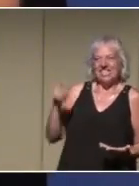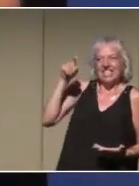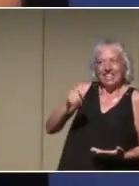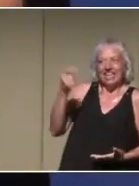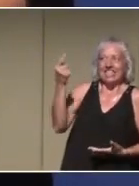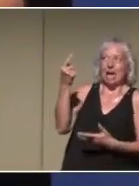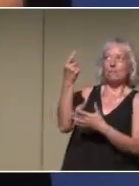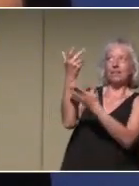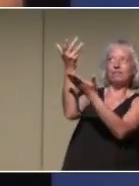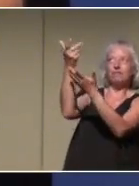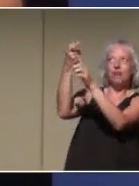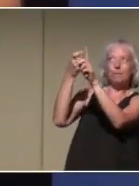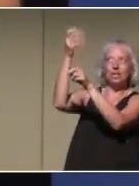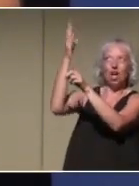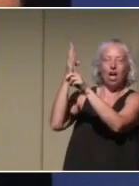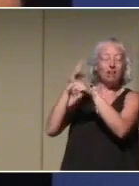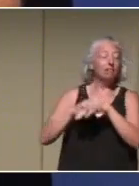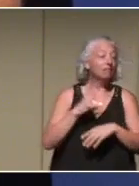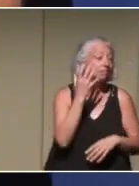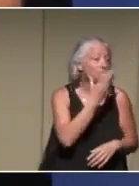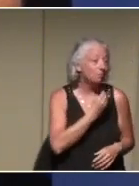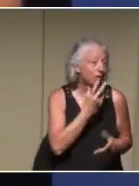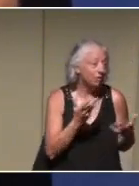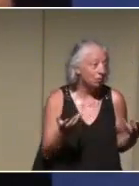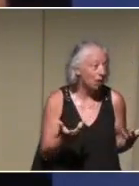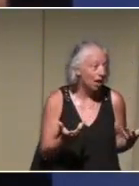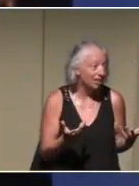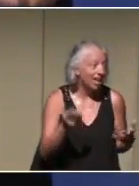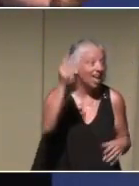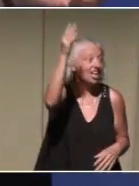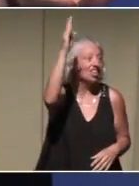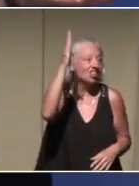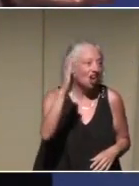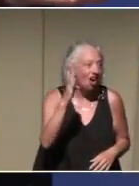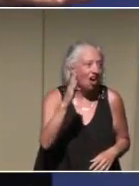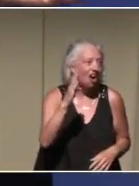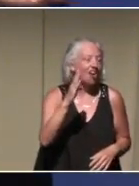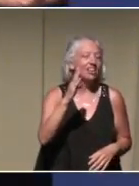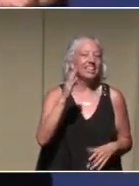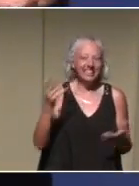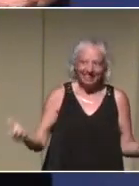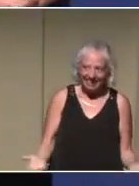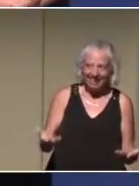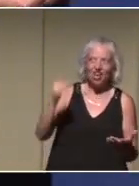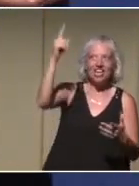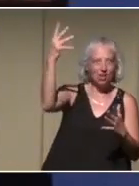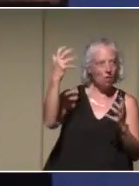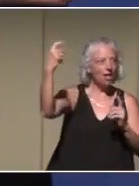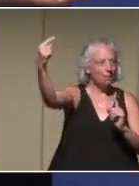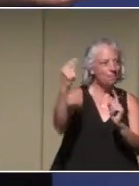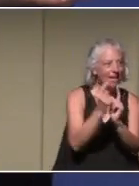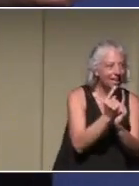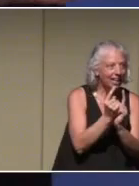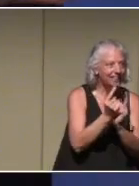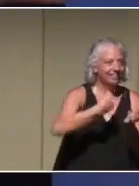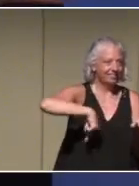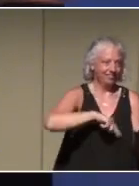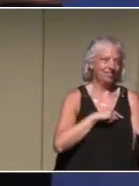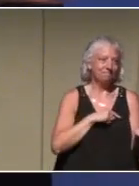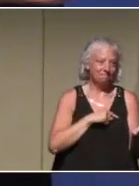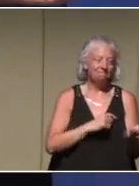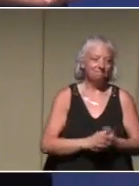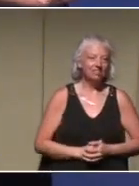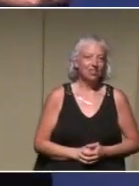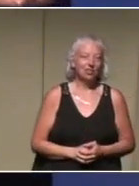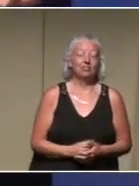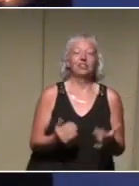God. And the beauty is that God's really actually eager to meet us where we find ourselves today.